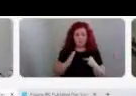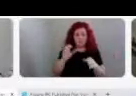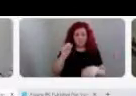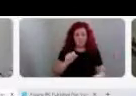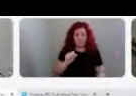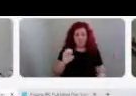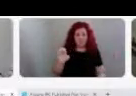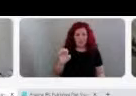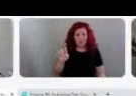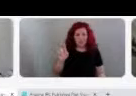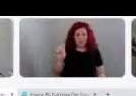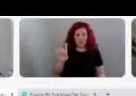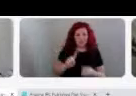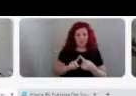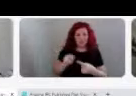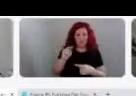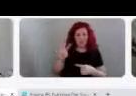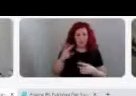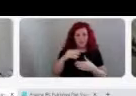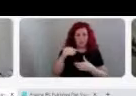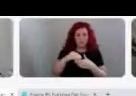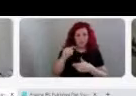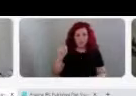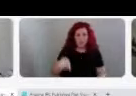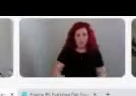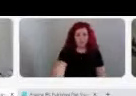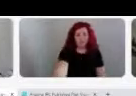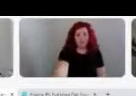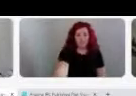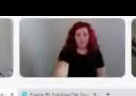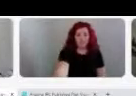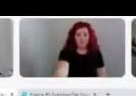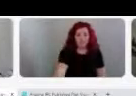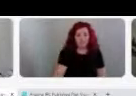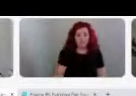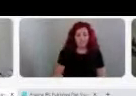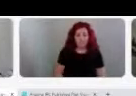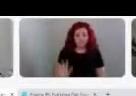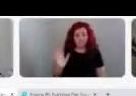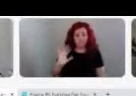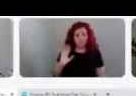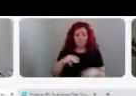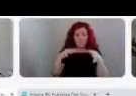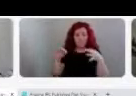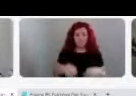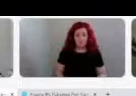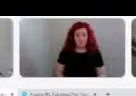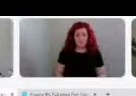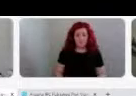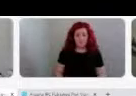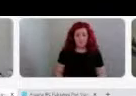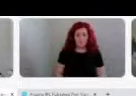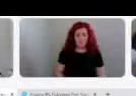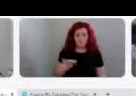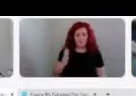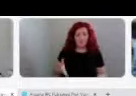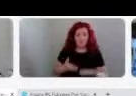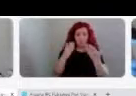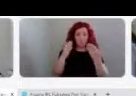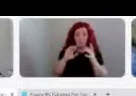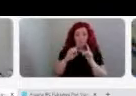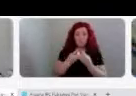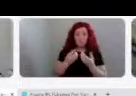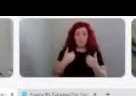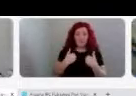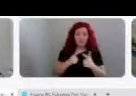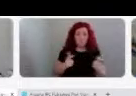below to the northwest outside of the tucson city center previously described this proposed district contains a large